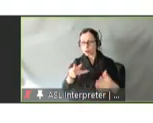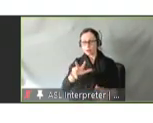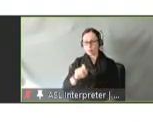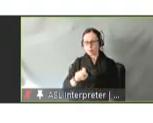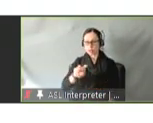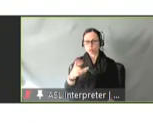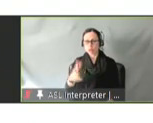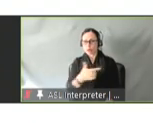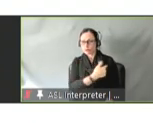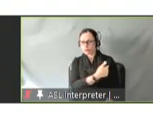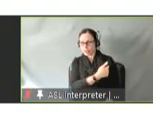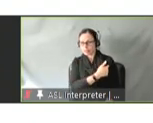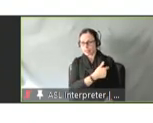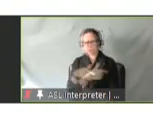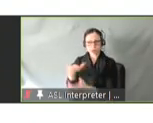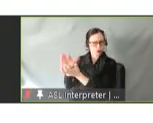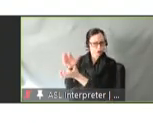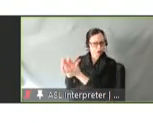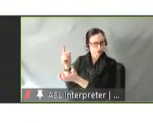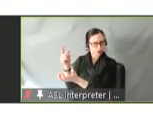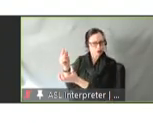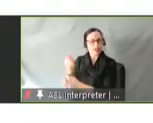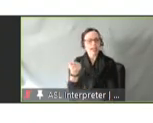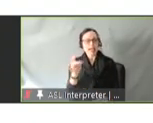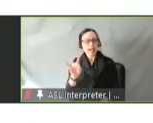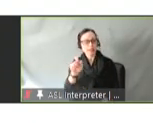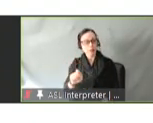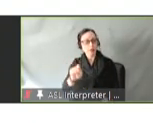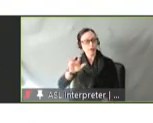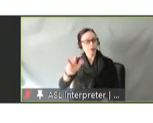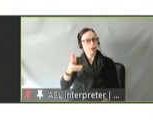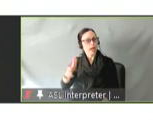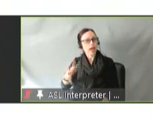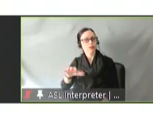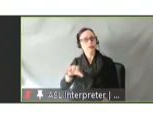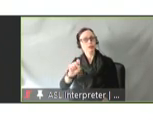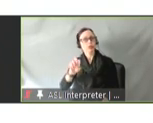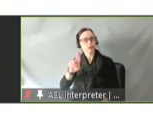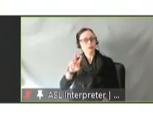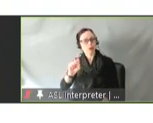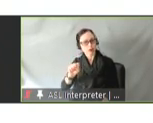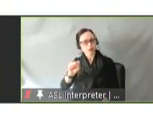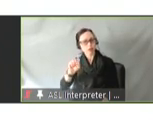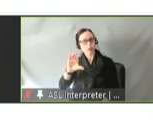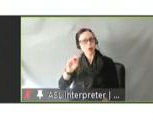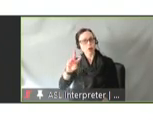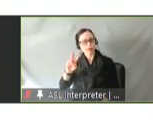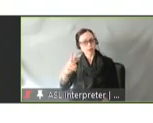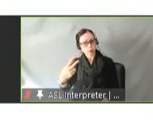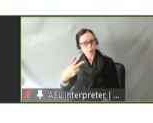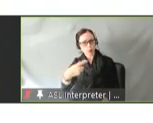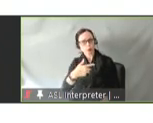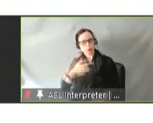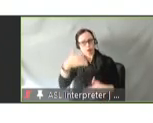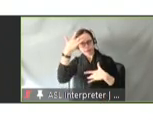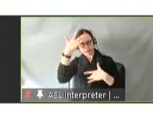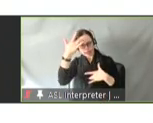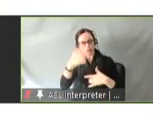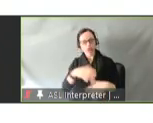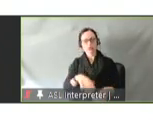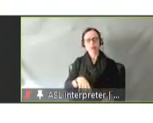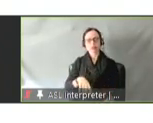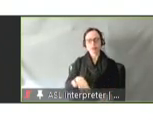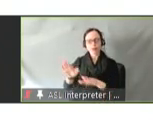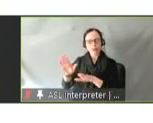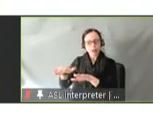after vaccination, and 18.3 after SARS-CoV-2 infection, with risk differences of 2.7 events per